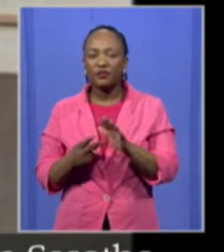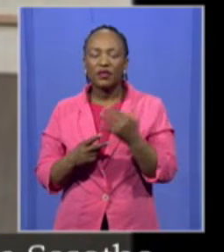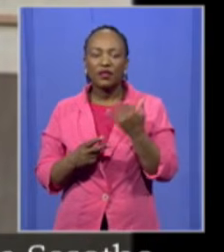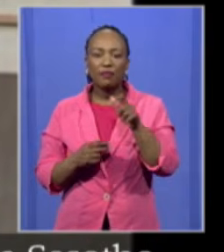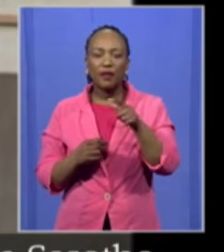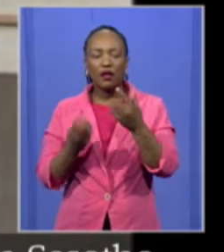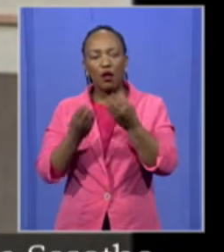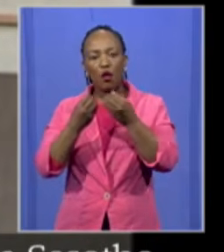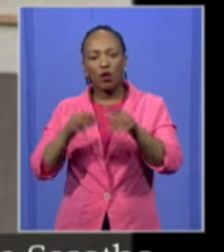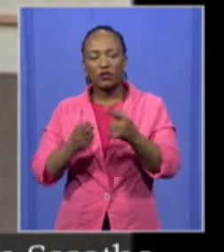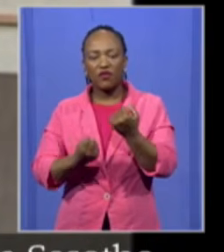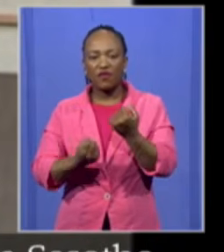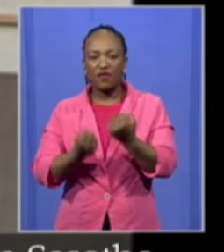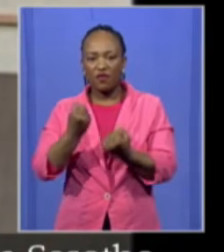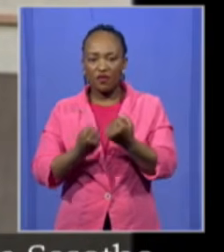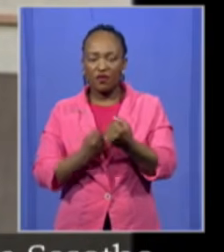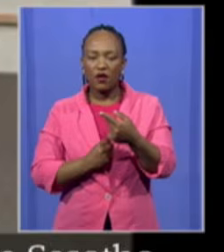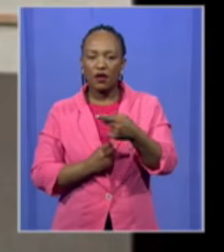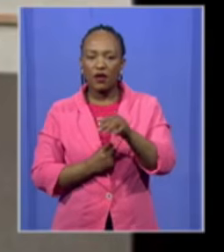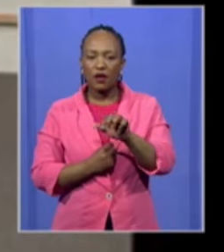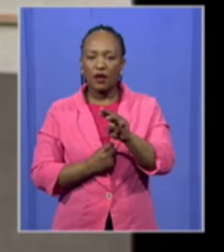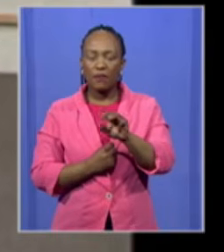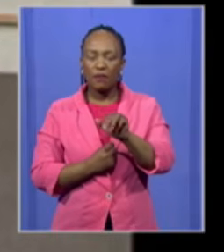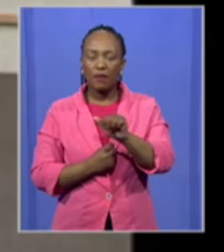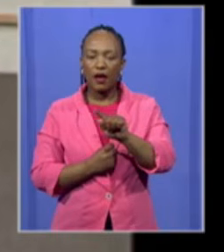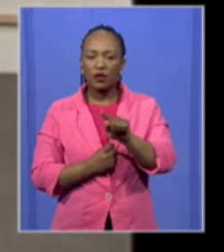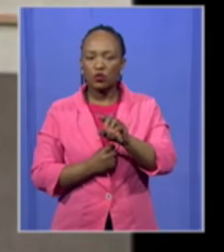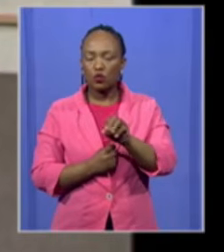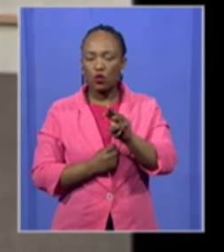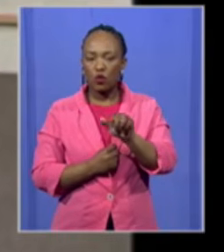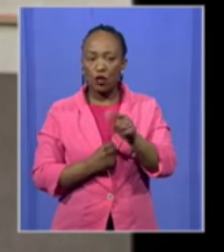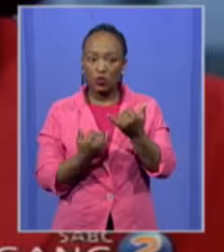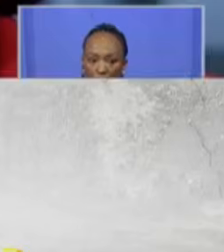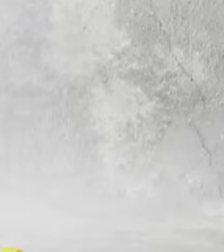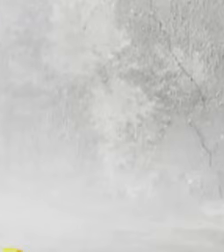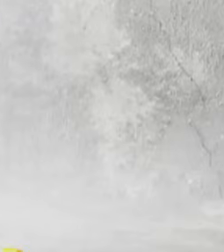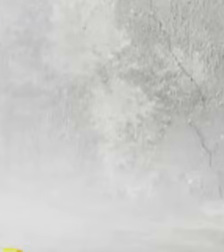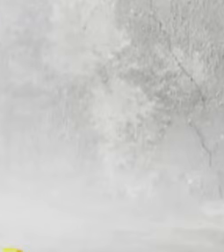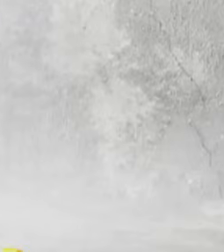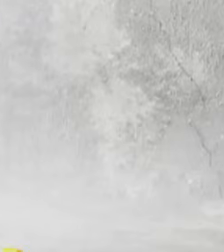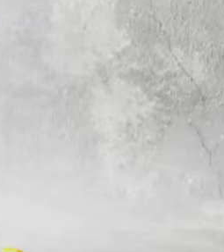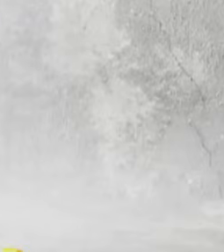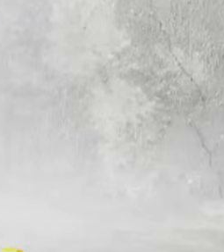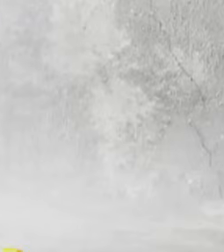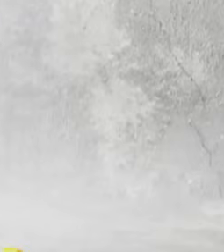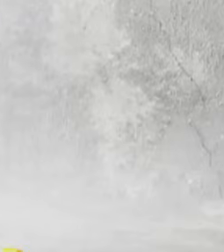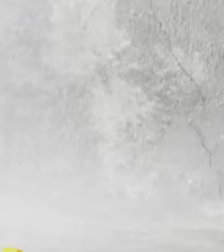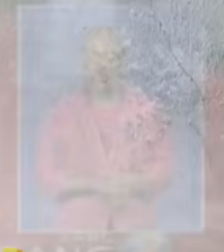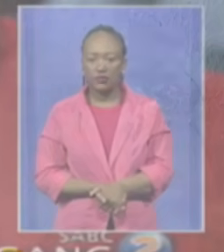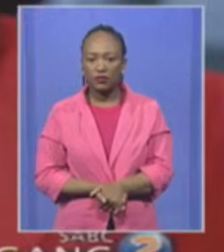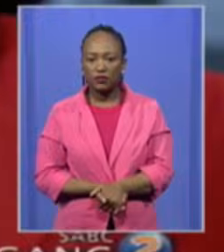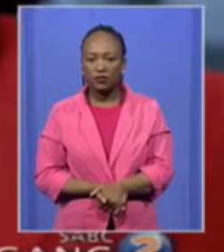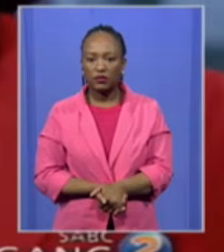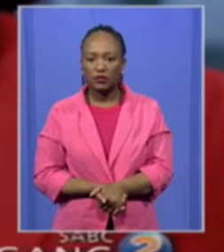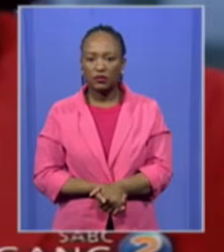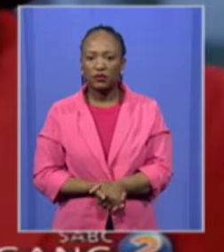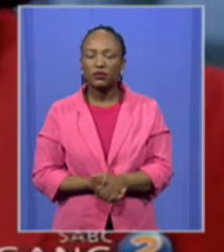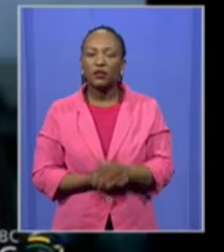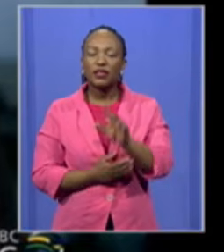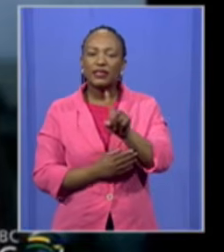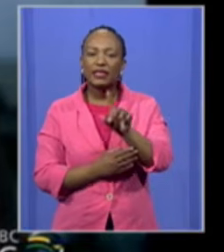koloi haufi le Humansdorp o bolokile ho seng ha ka jeno Port Elizabeth DA e itlhomme pele ka palo e hodimo